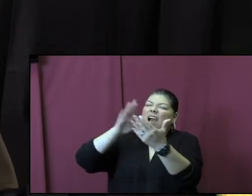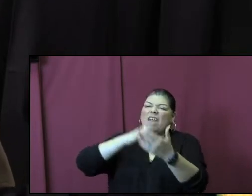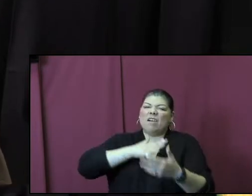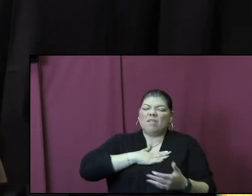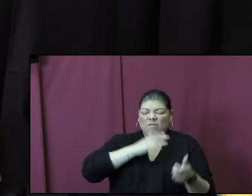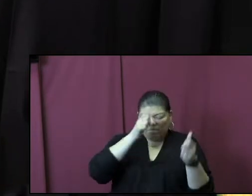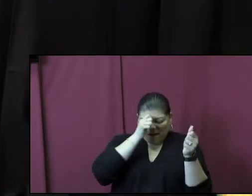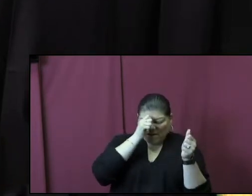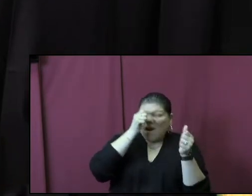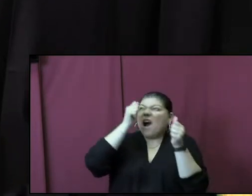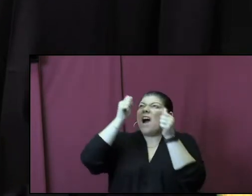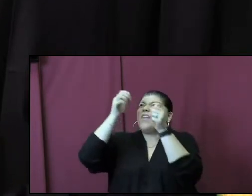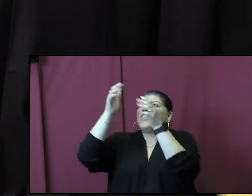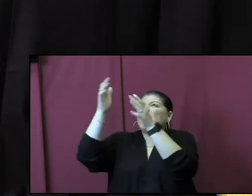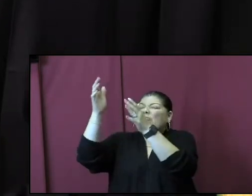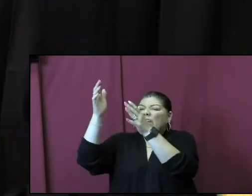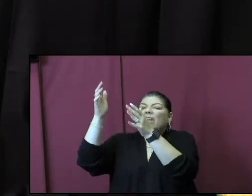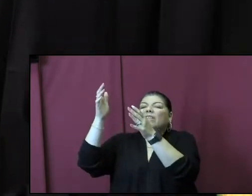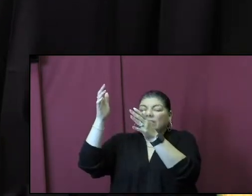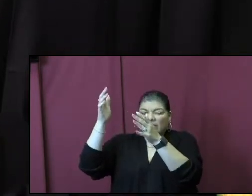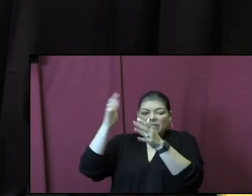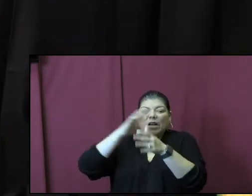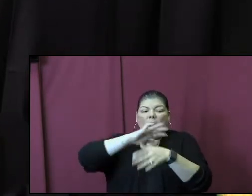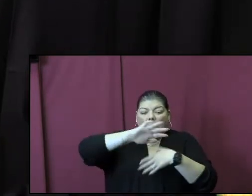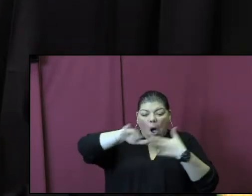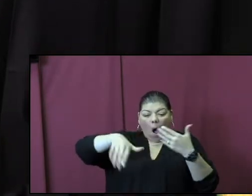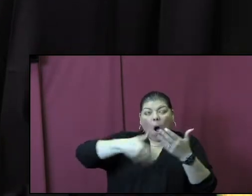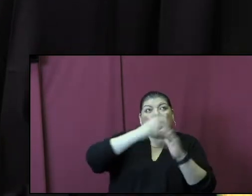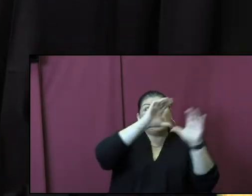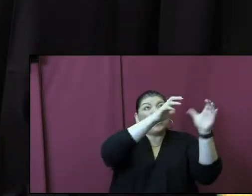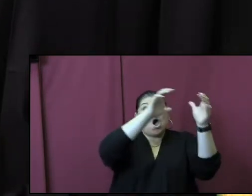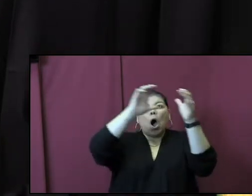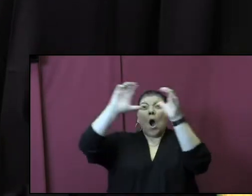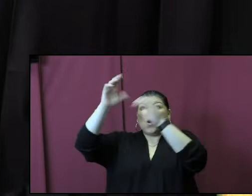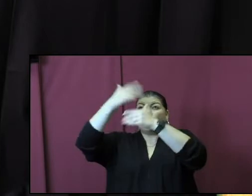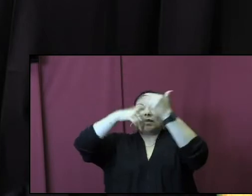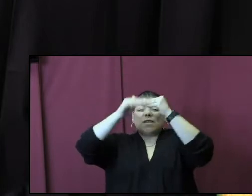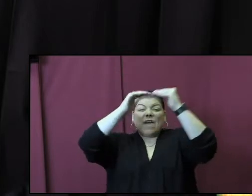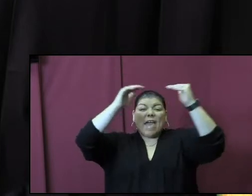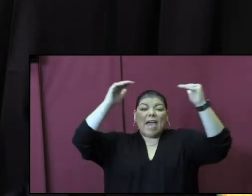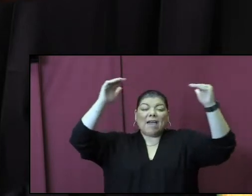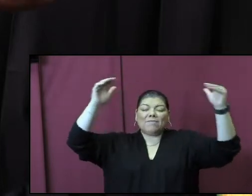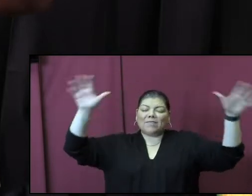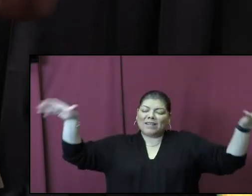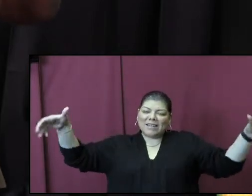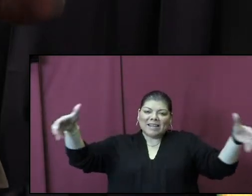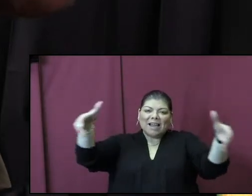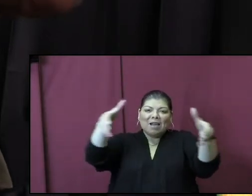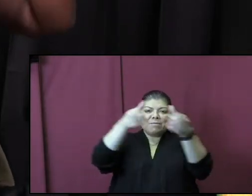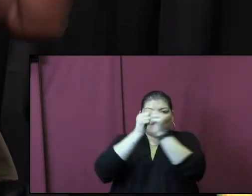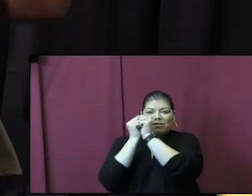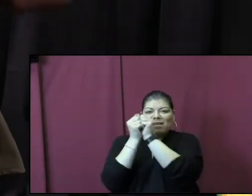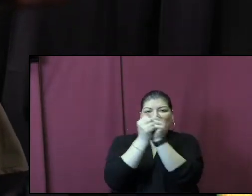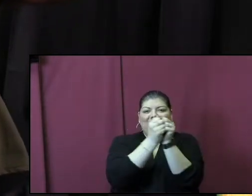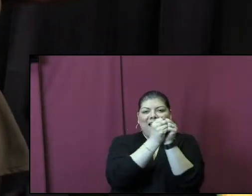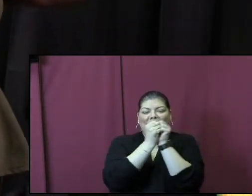presence of my Father. All the hosts of heaven gather,